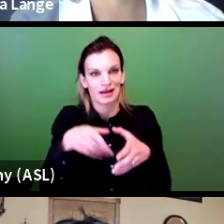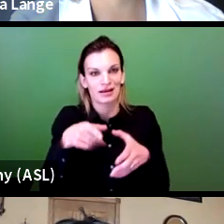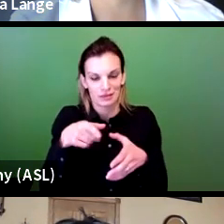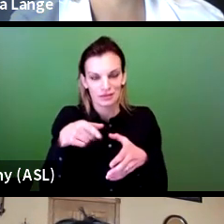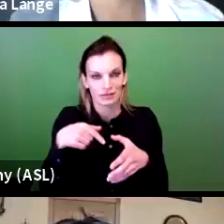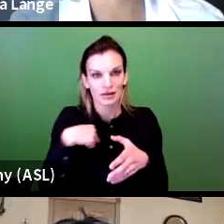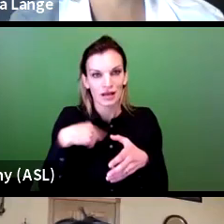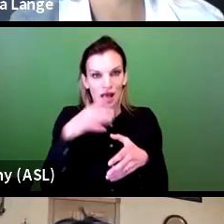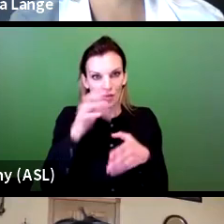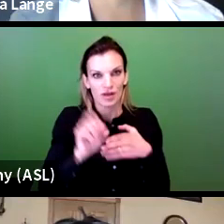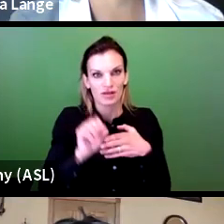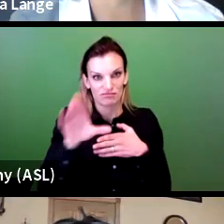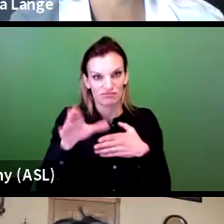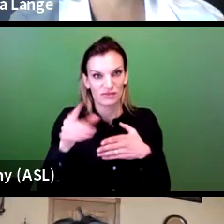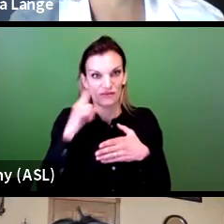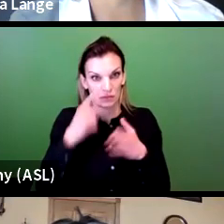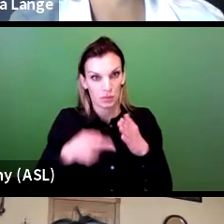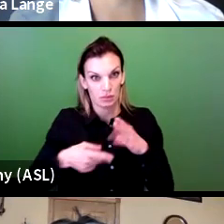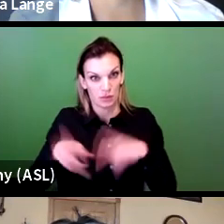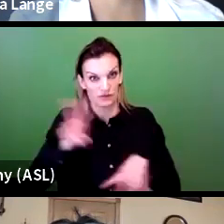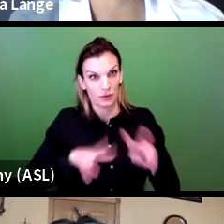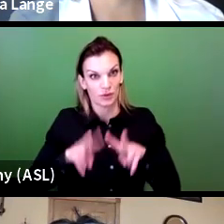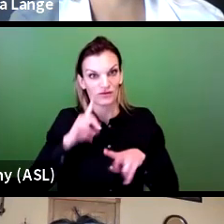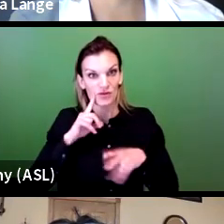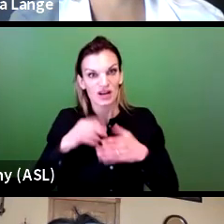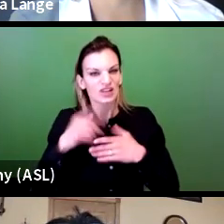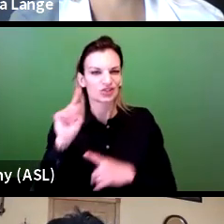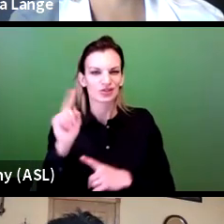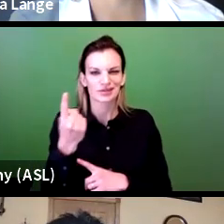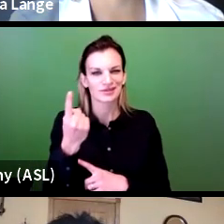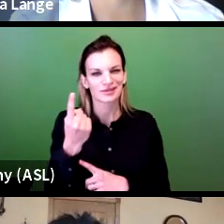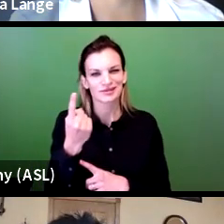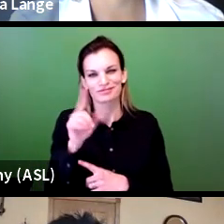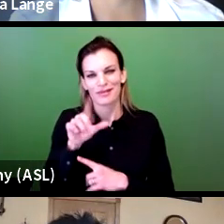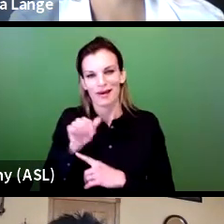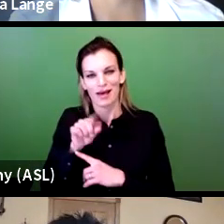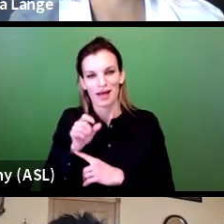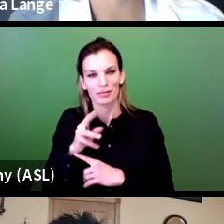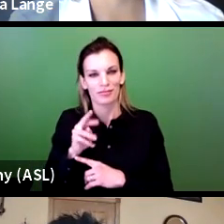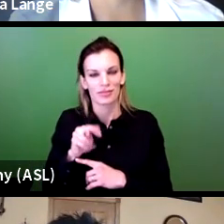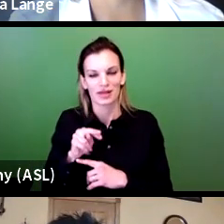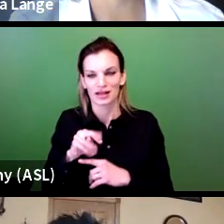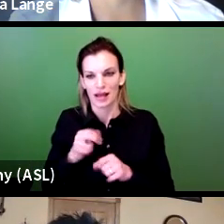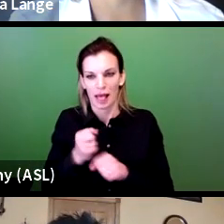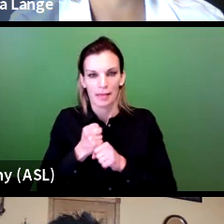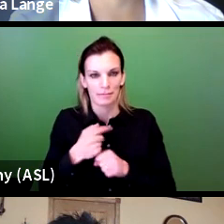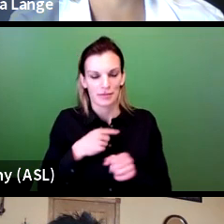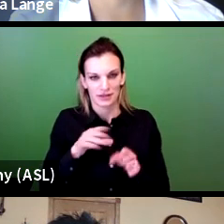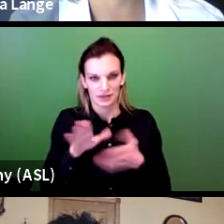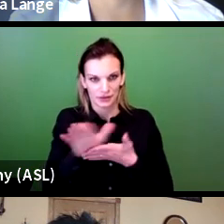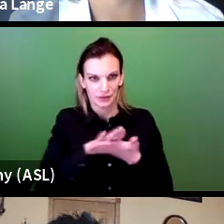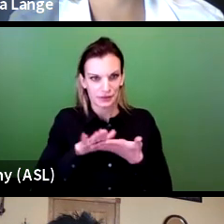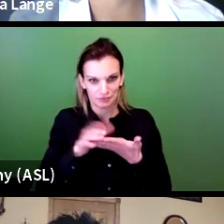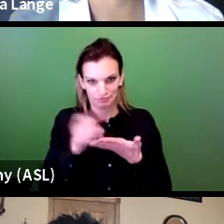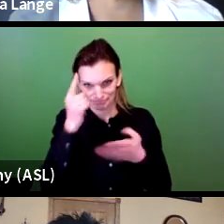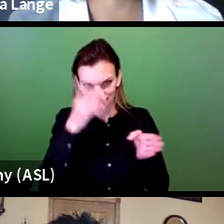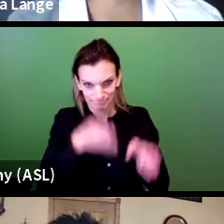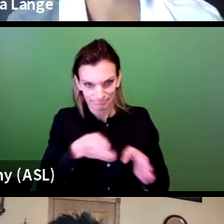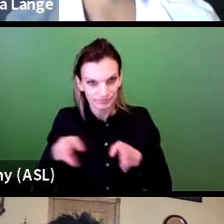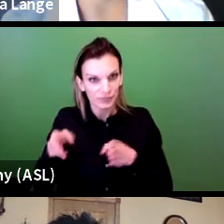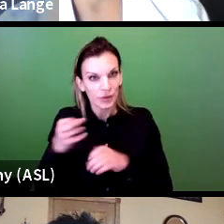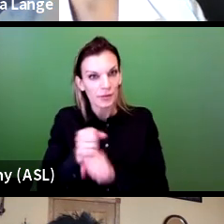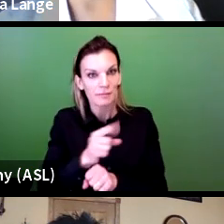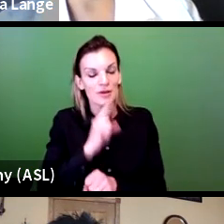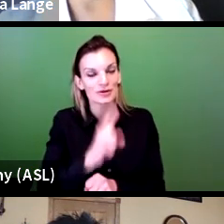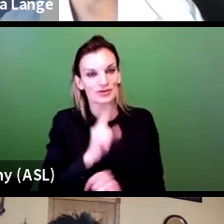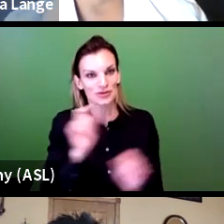review in the next meeting. Just an administrative thing. So goes back to Dustin's comment. We want to make sure everybody's participating